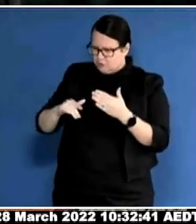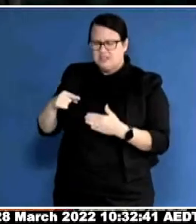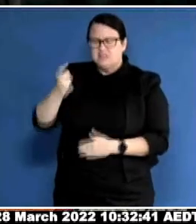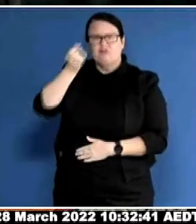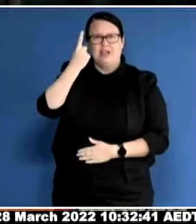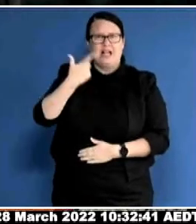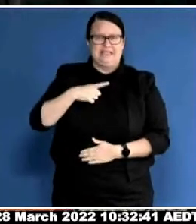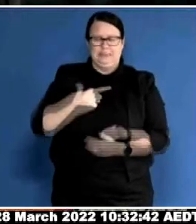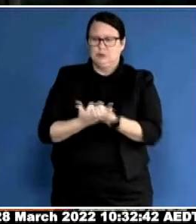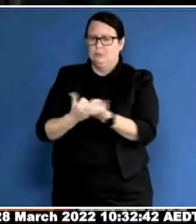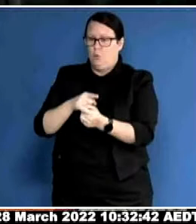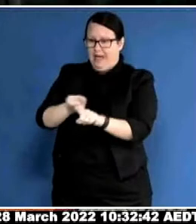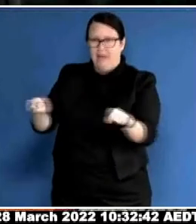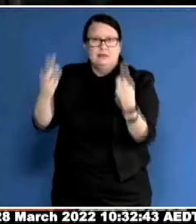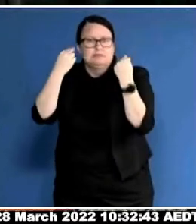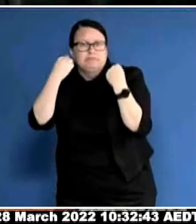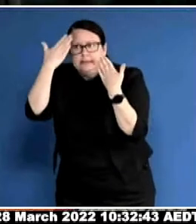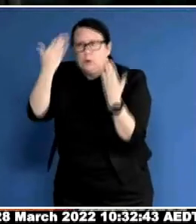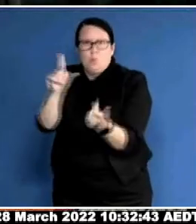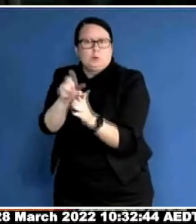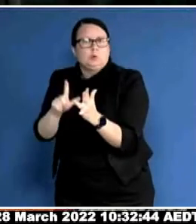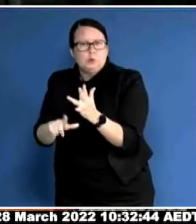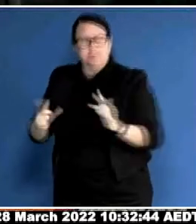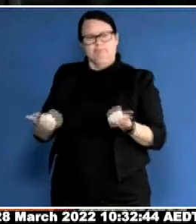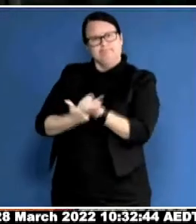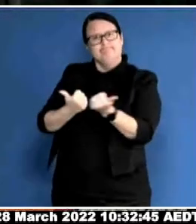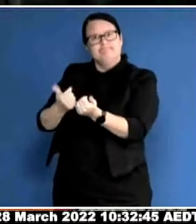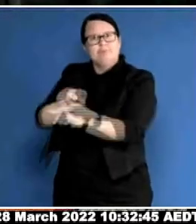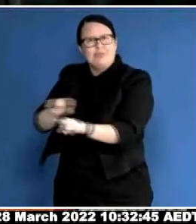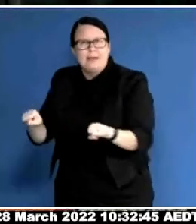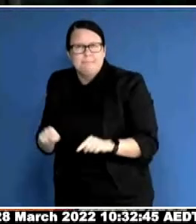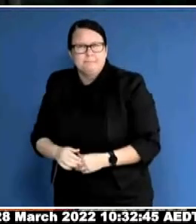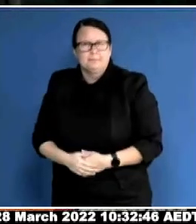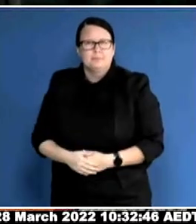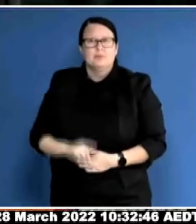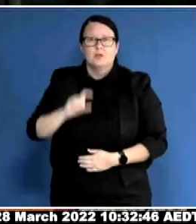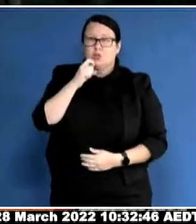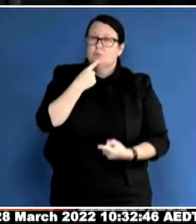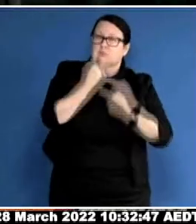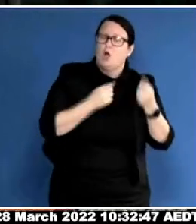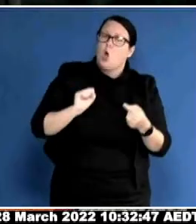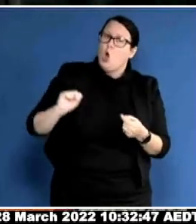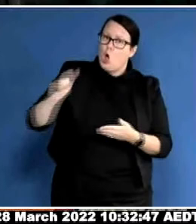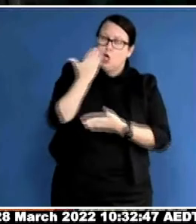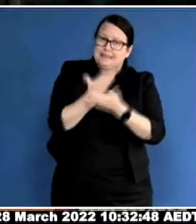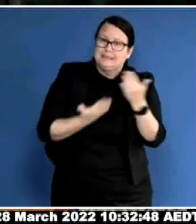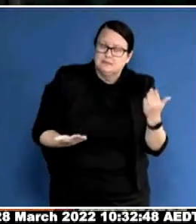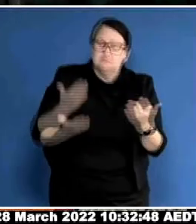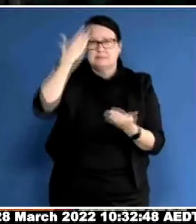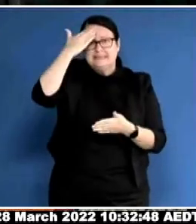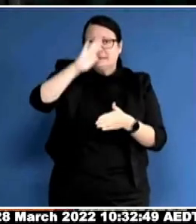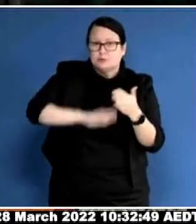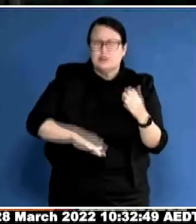a voice. She will share with you her personal experiences and also her reflections on what needs to